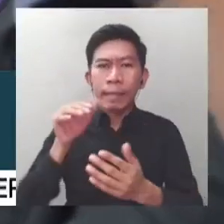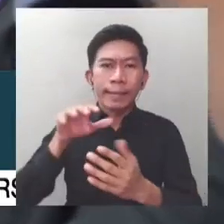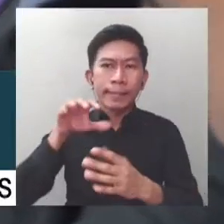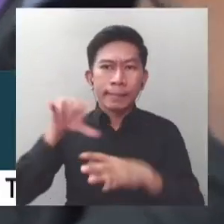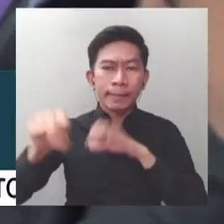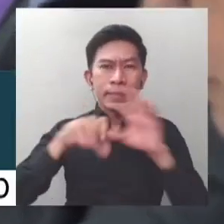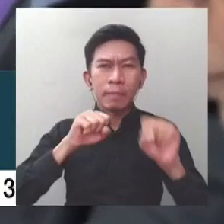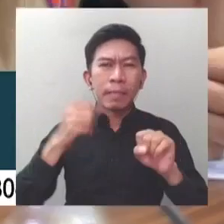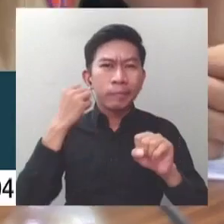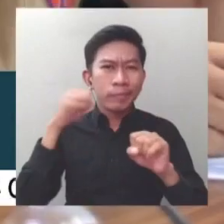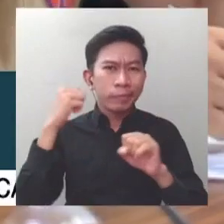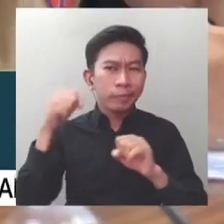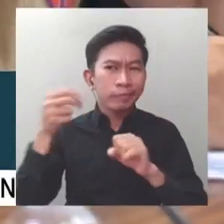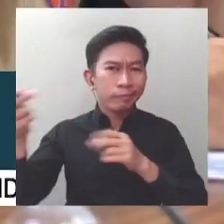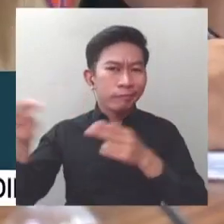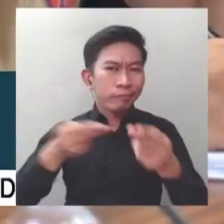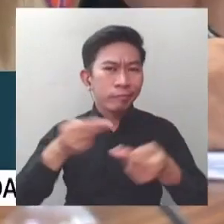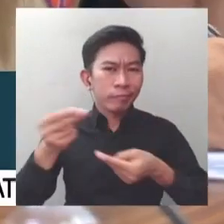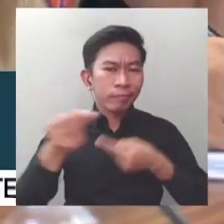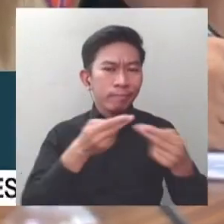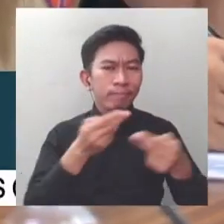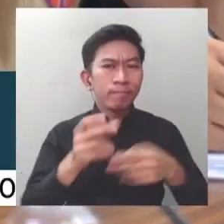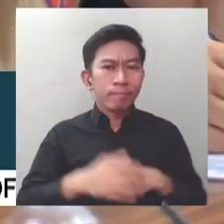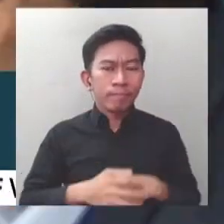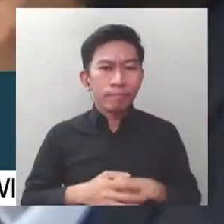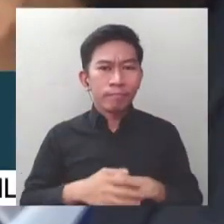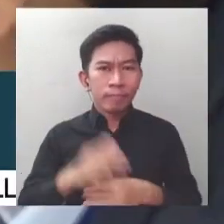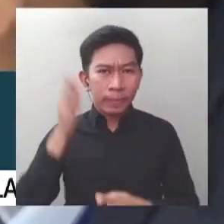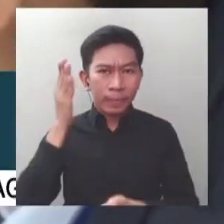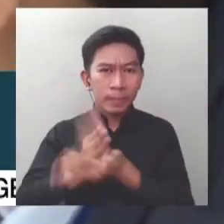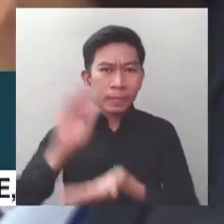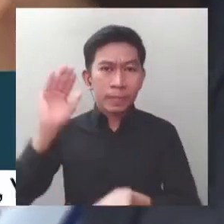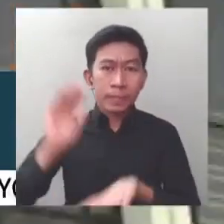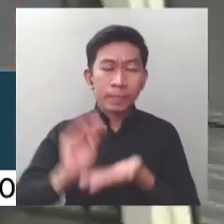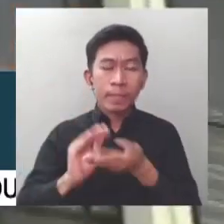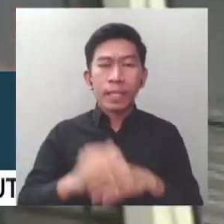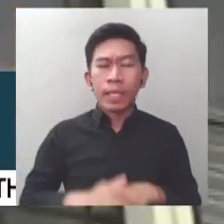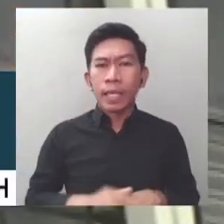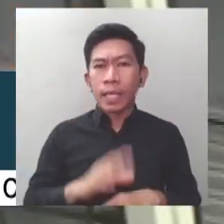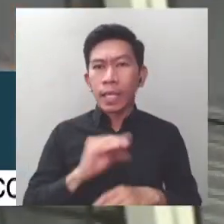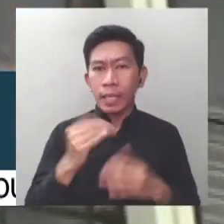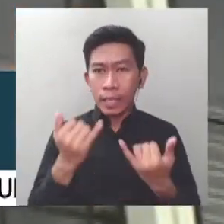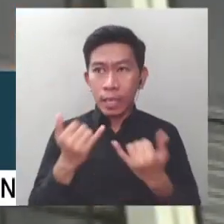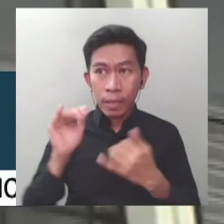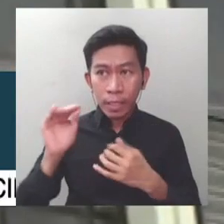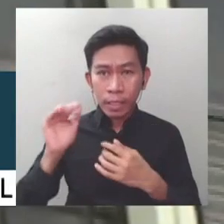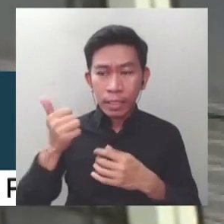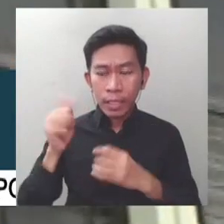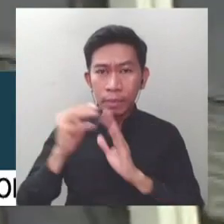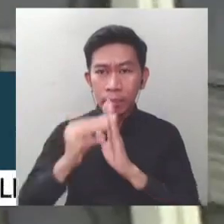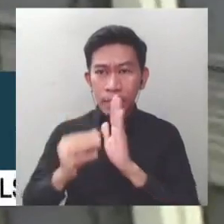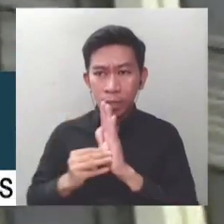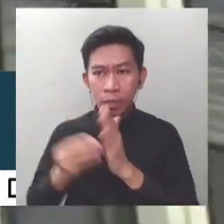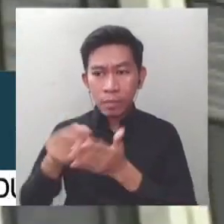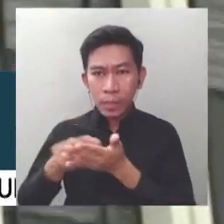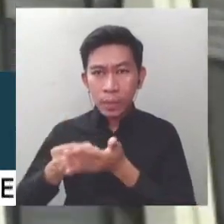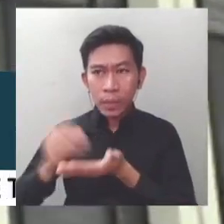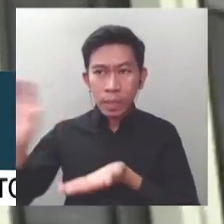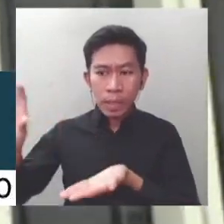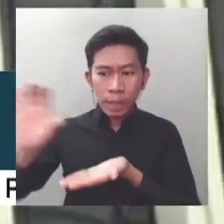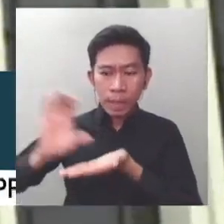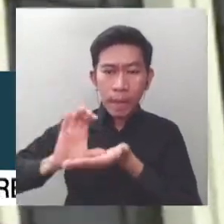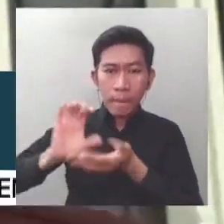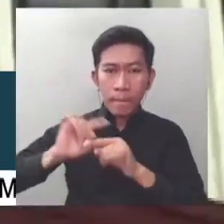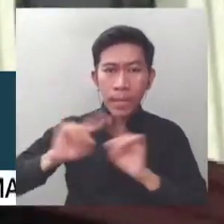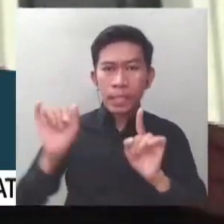funds in terms of not just the 10 million peso fund that we are requesting, but in terms of